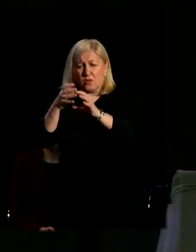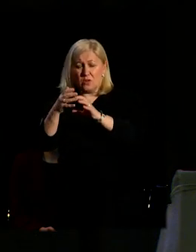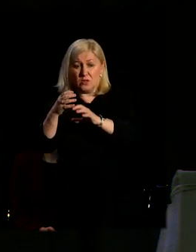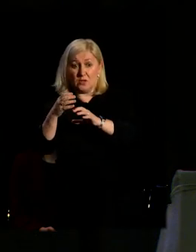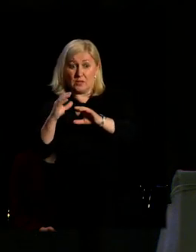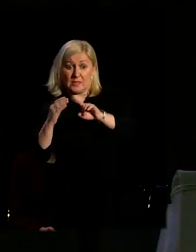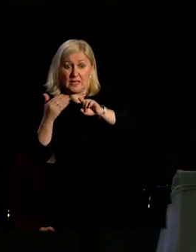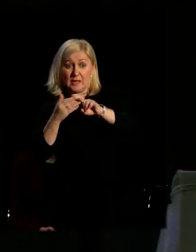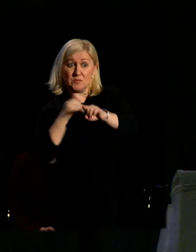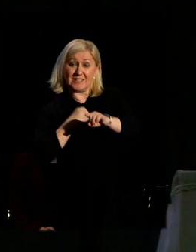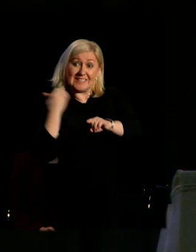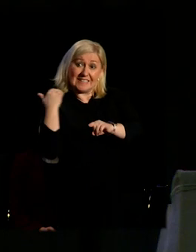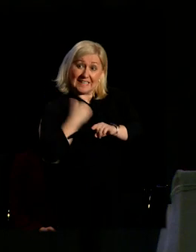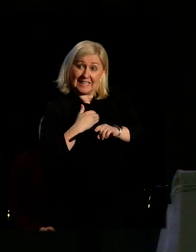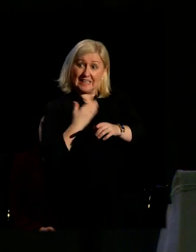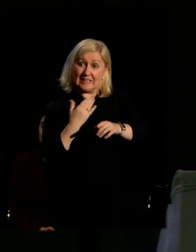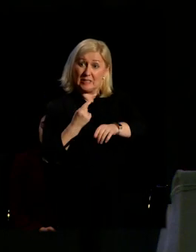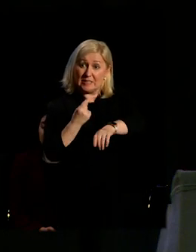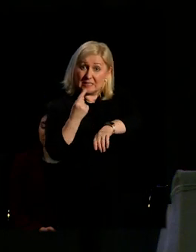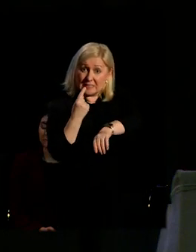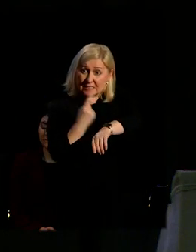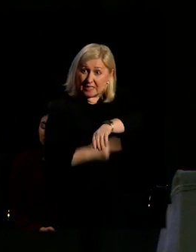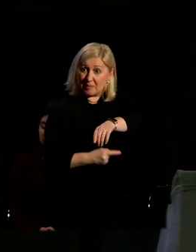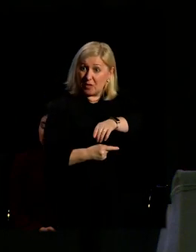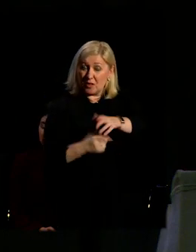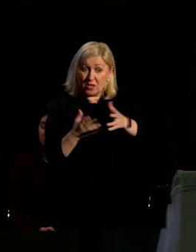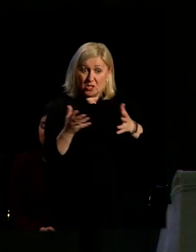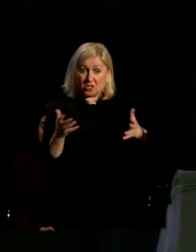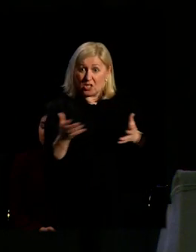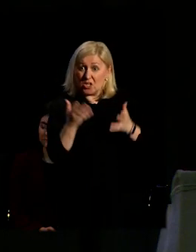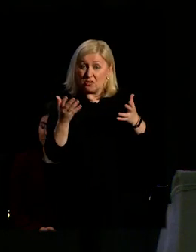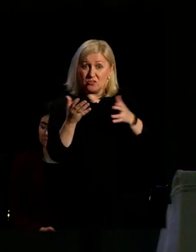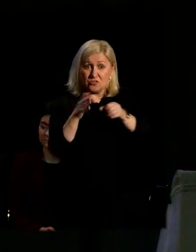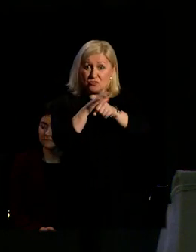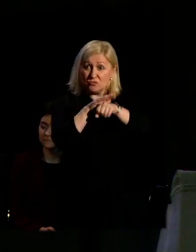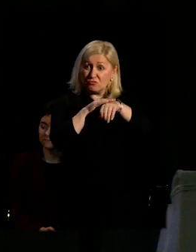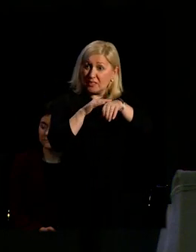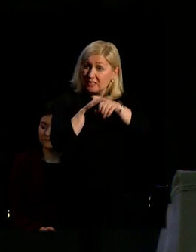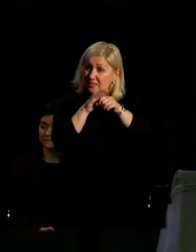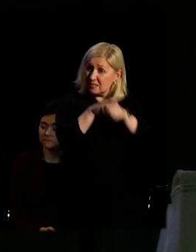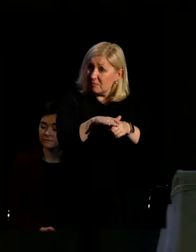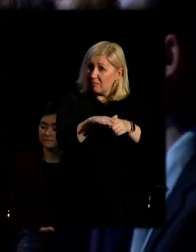disabling and in fomenting racism and hatred.